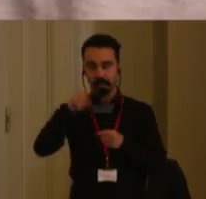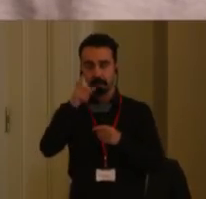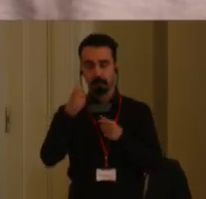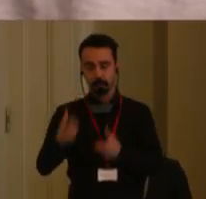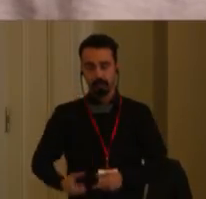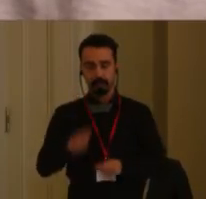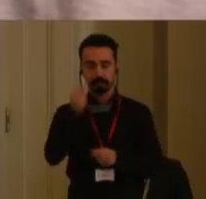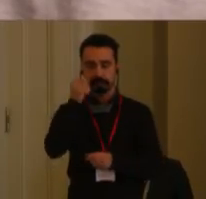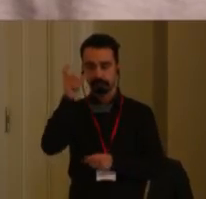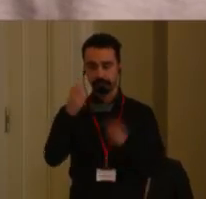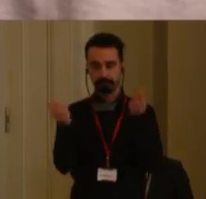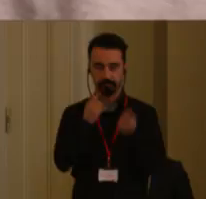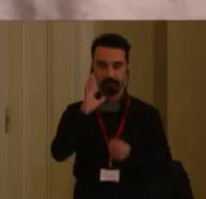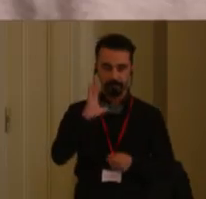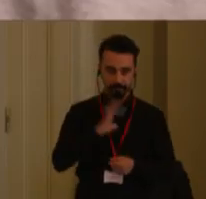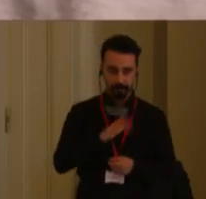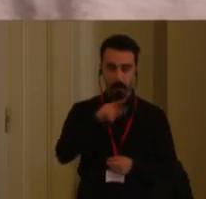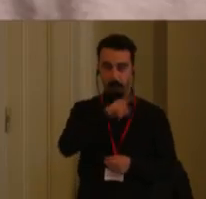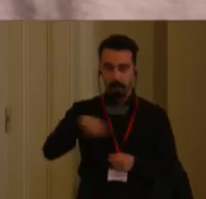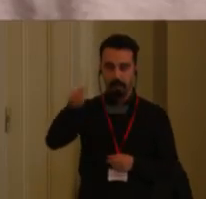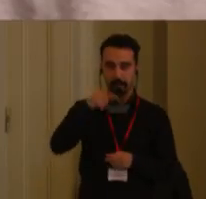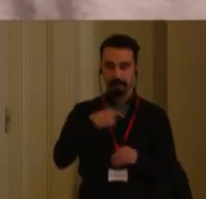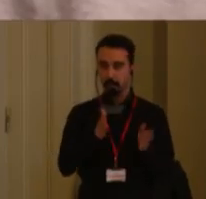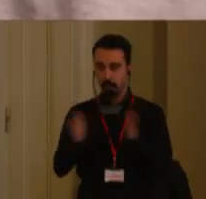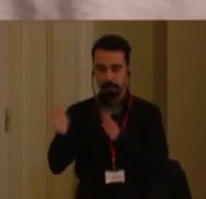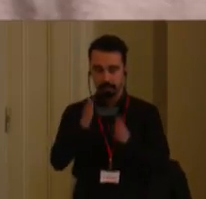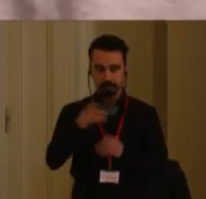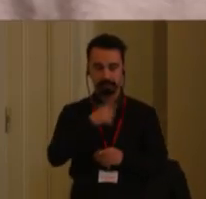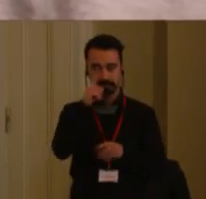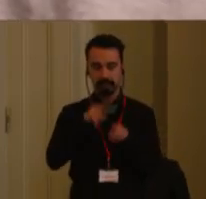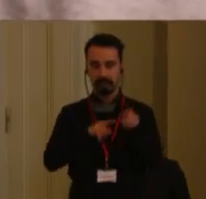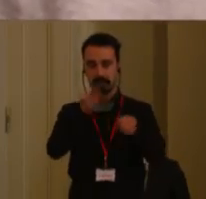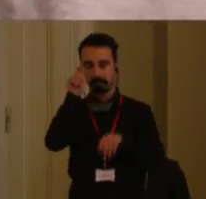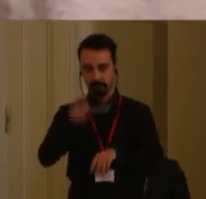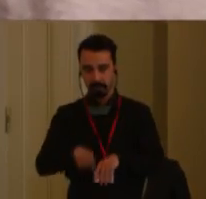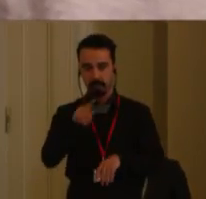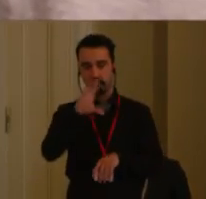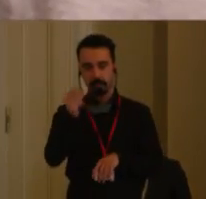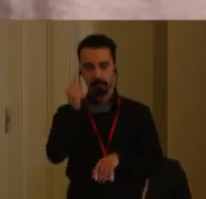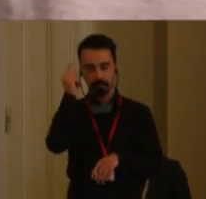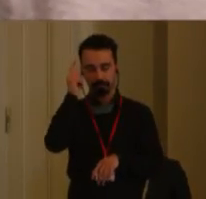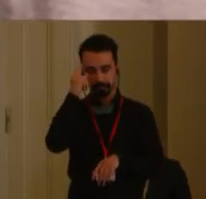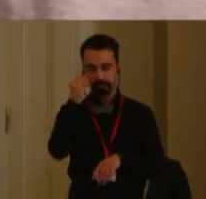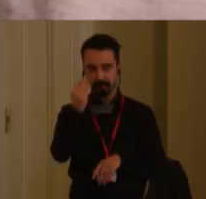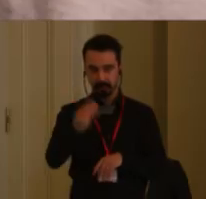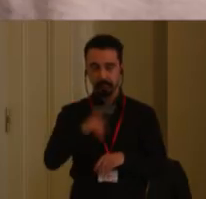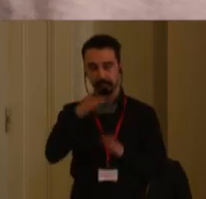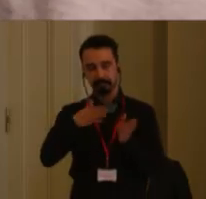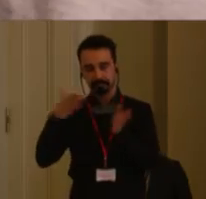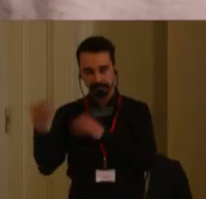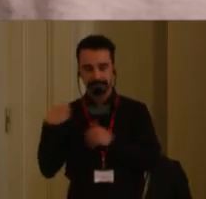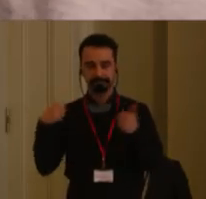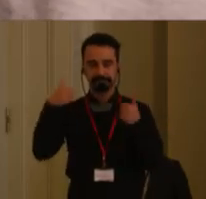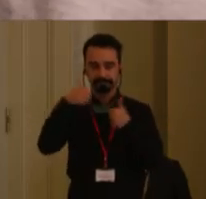outside the room, and there's also security personnel downstairs. So kindly follow their instructions should there be